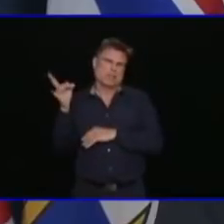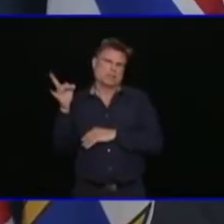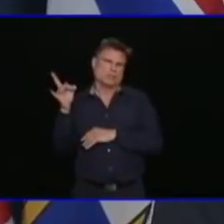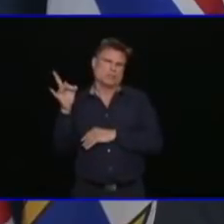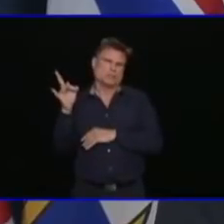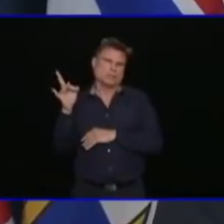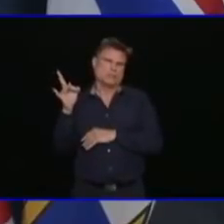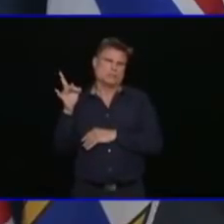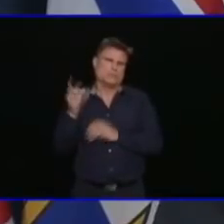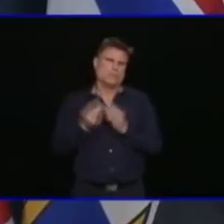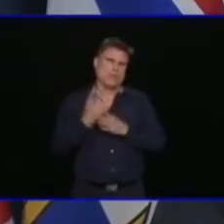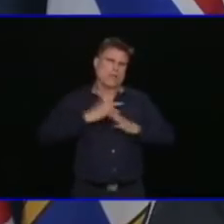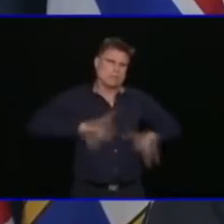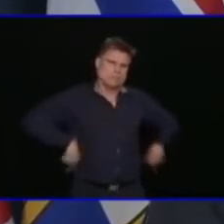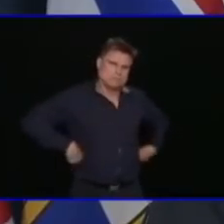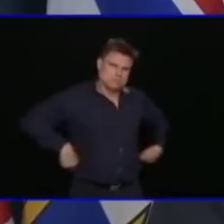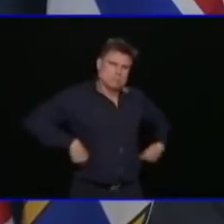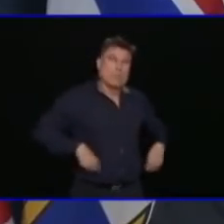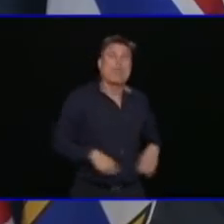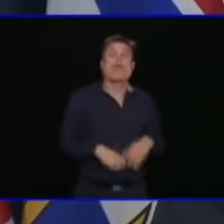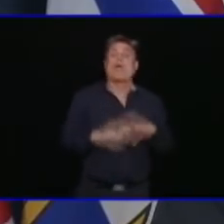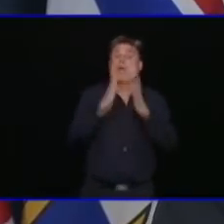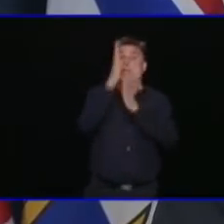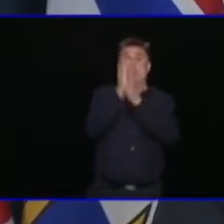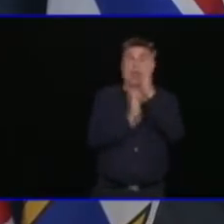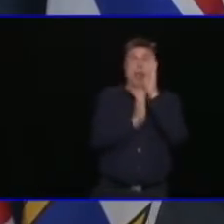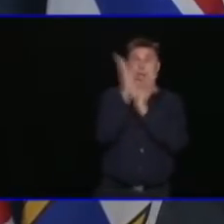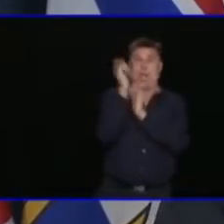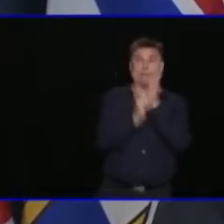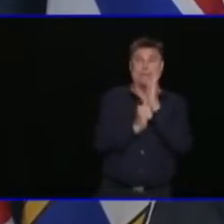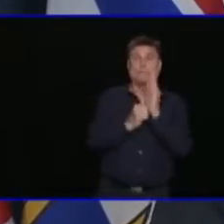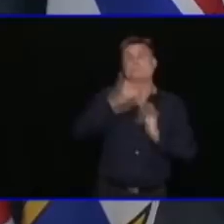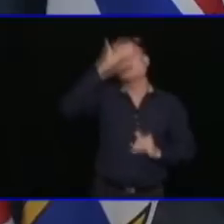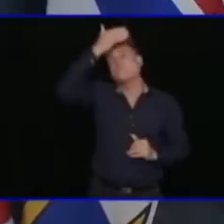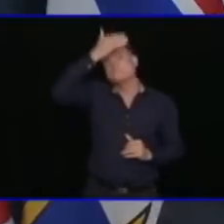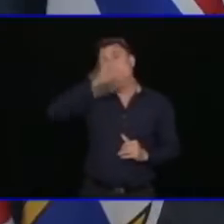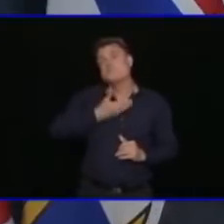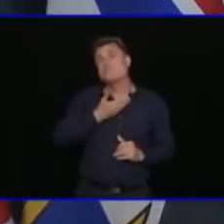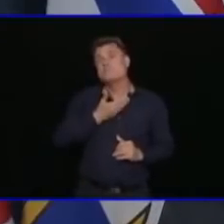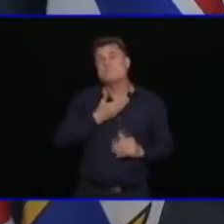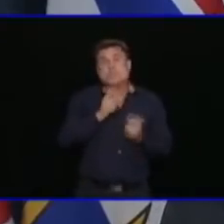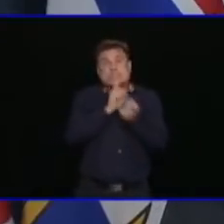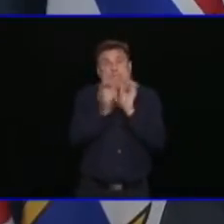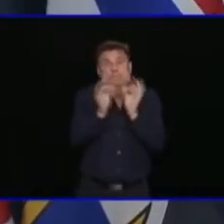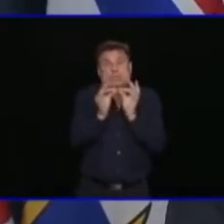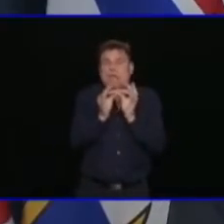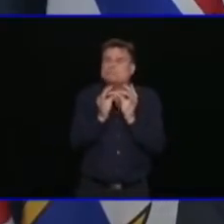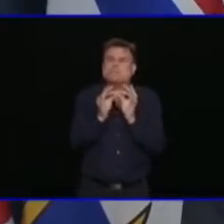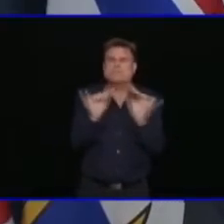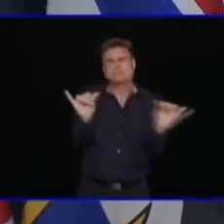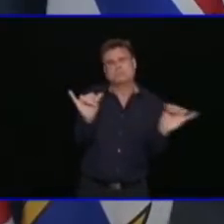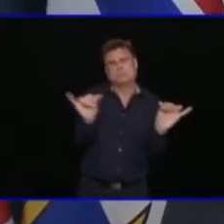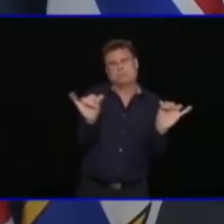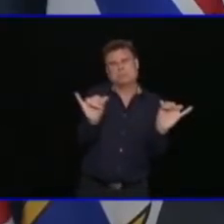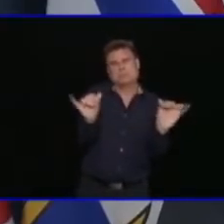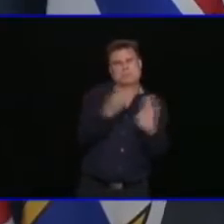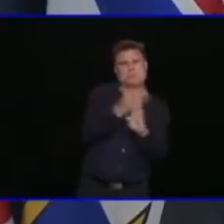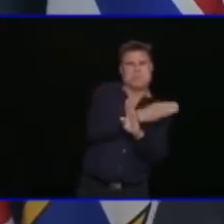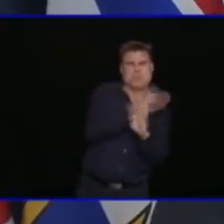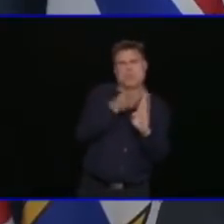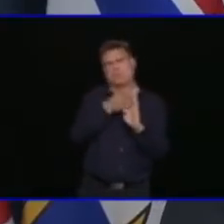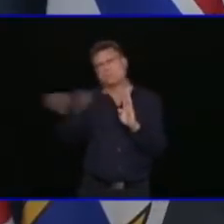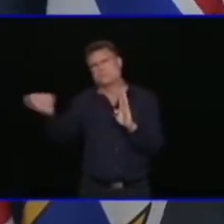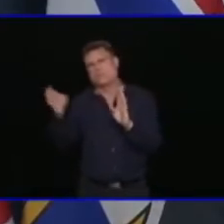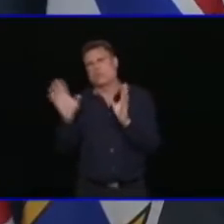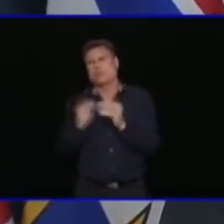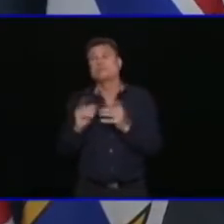face shields in that time. Overall, from January to the end of June, the BC health system has spent over $114 million on PPE